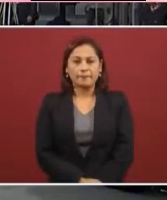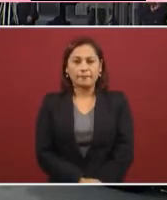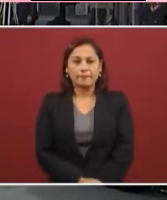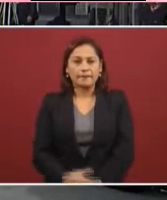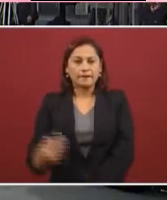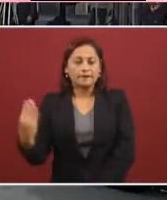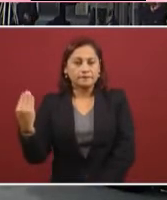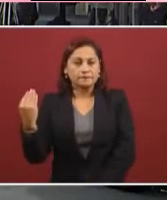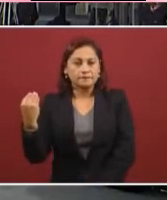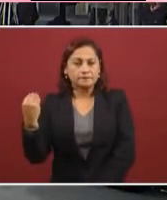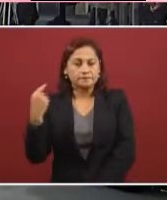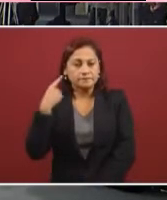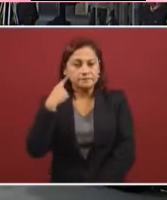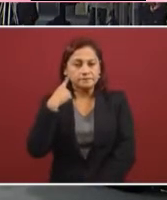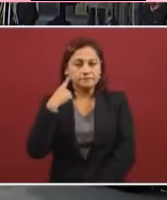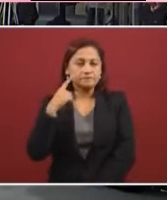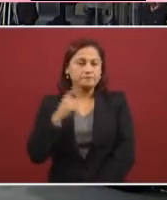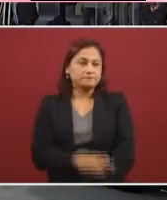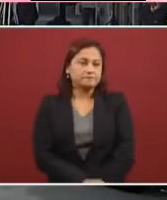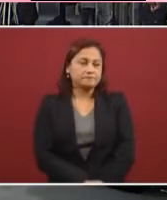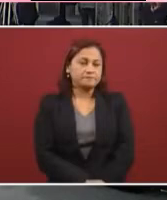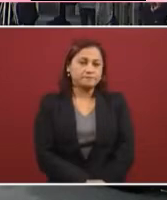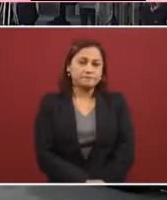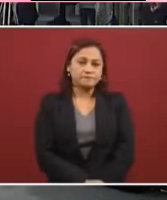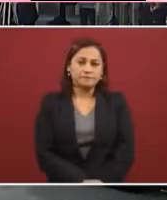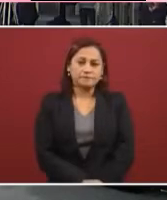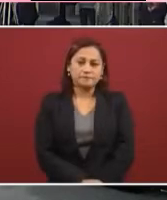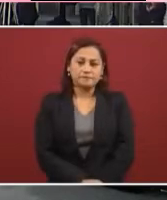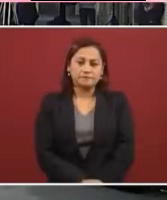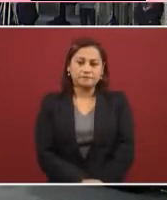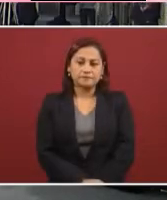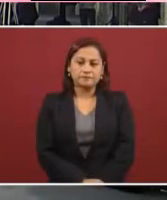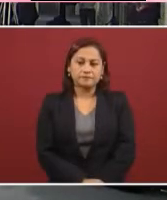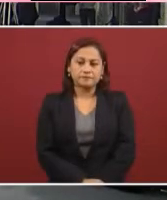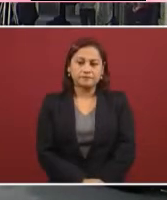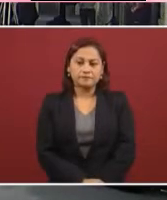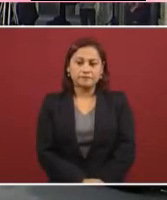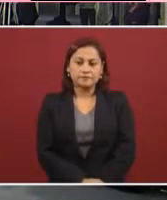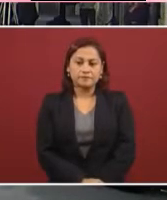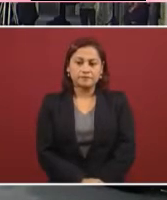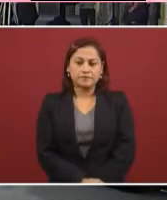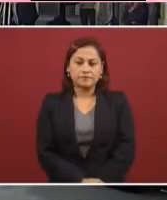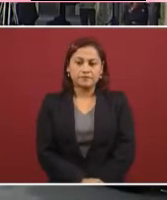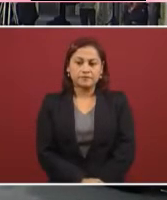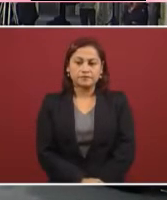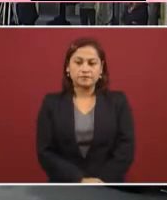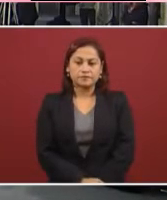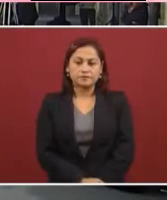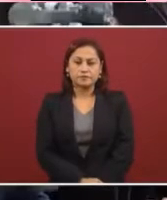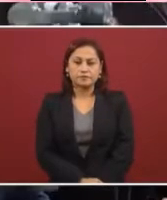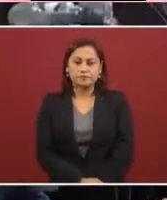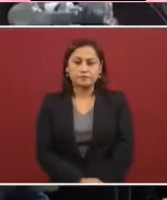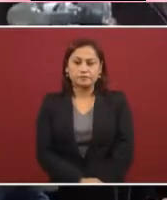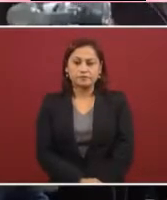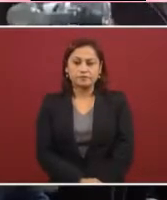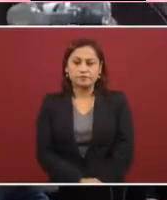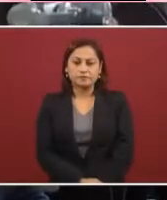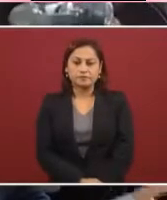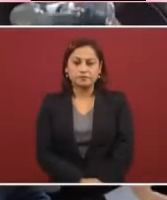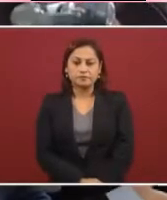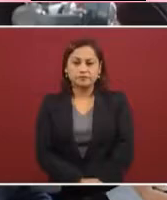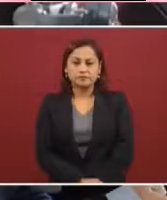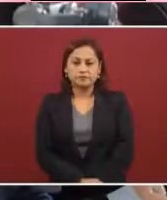The federal government is saying they just are not ready because they were asked to